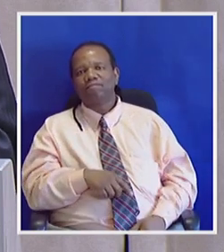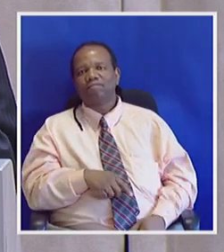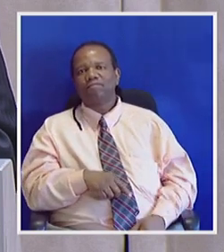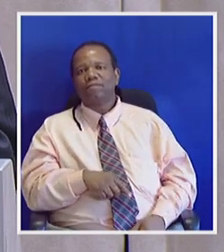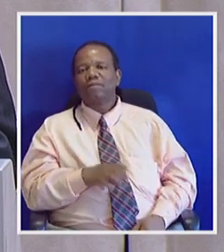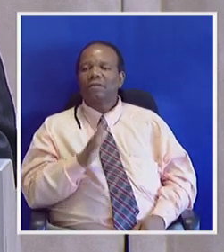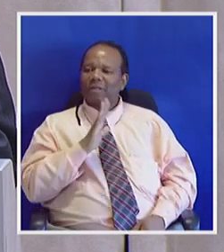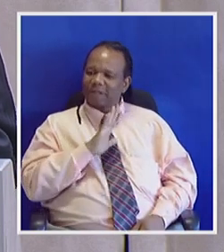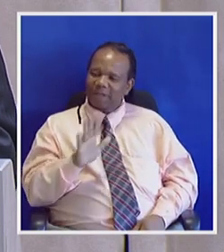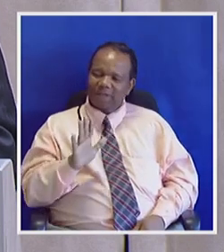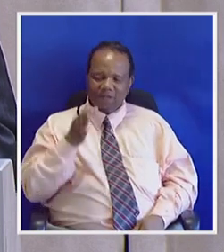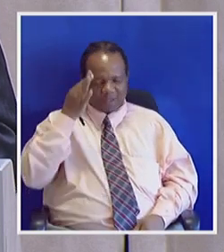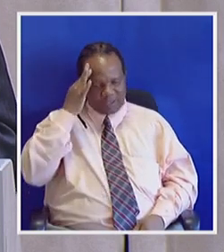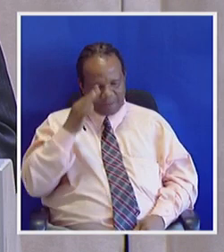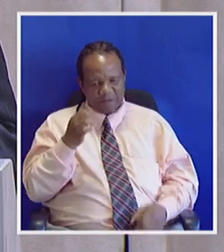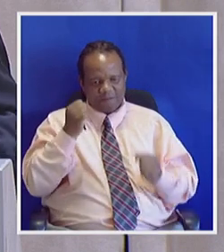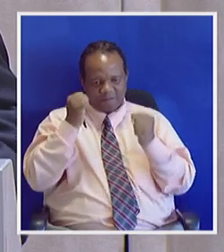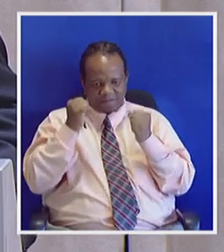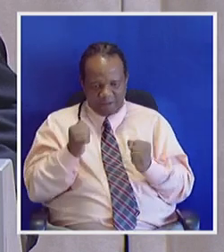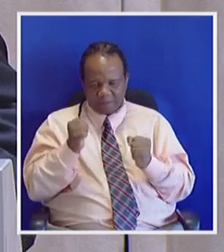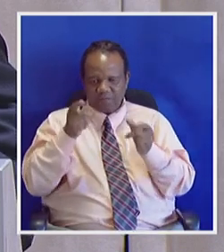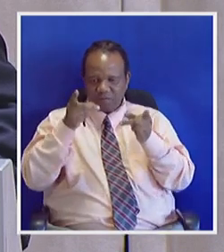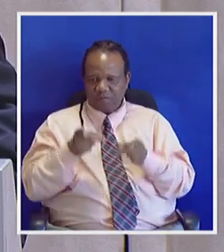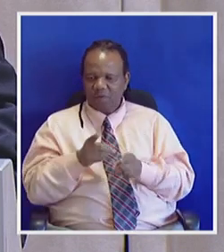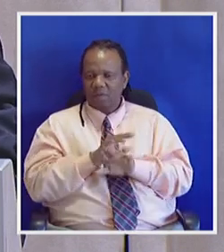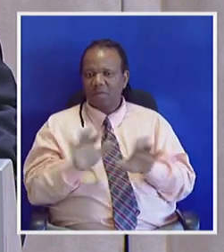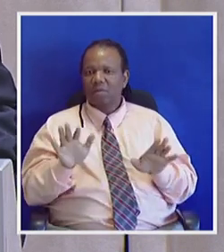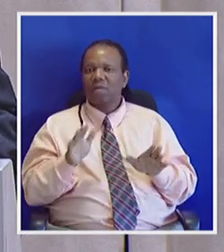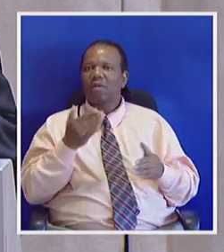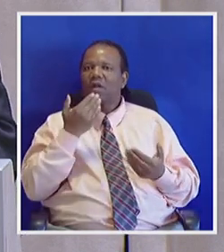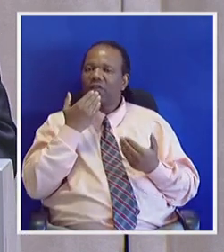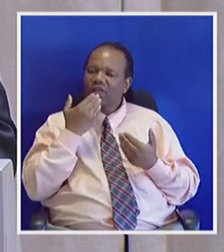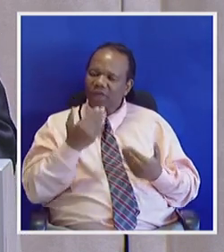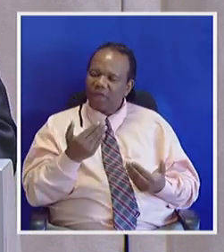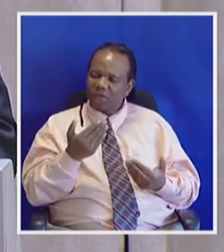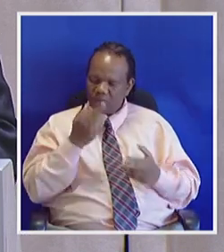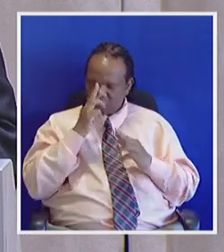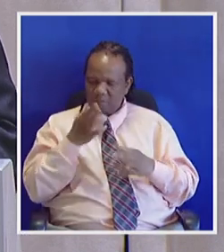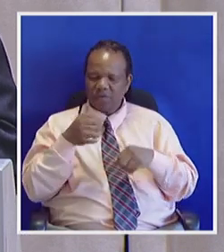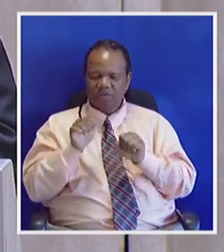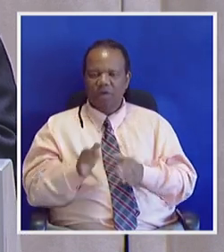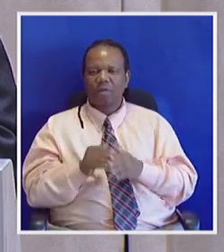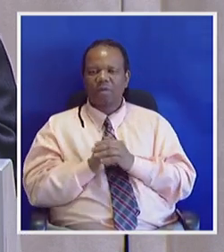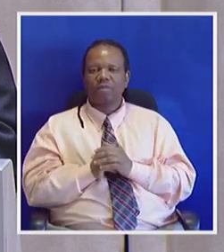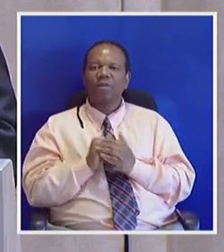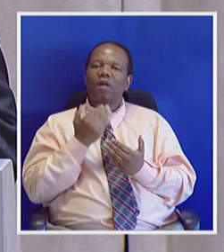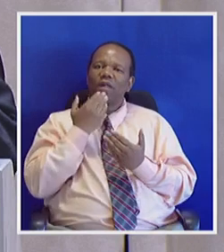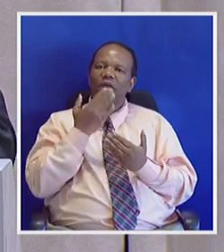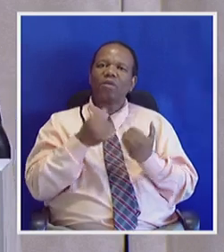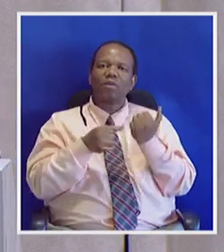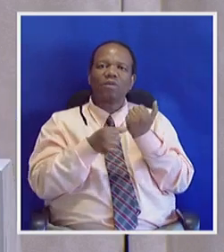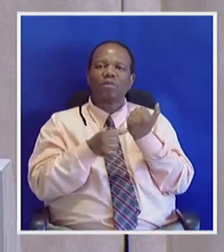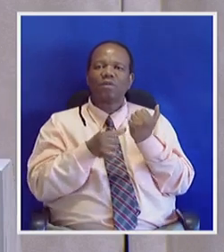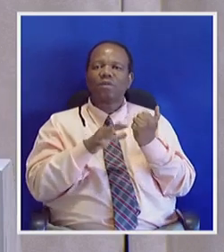a firm position as far as we are concerned. I thank you, Honorable Chairperson. Thank you, Deputy President. The